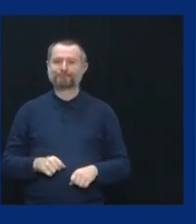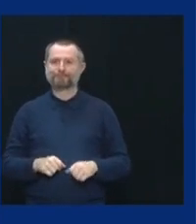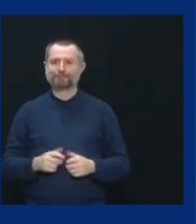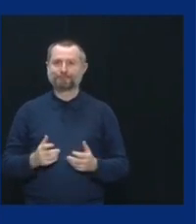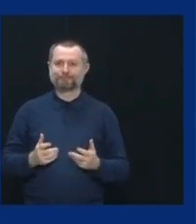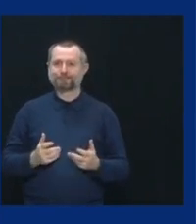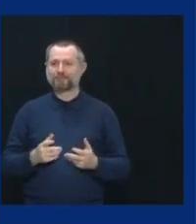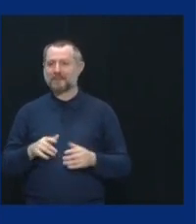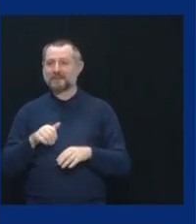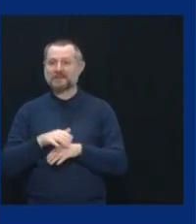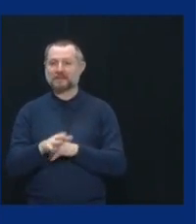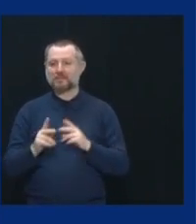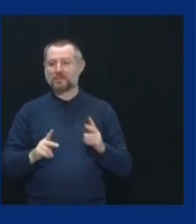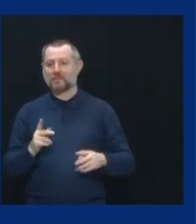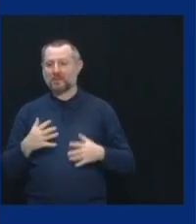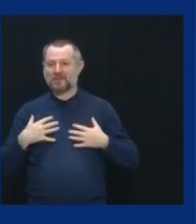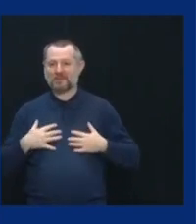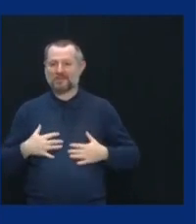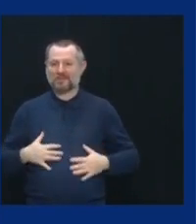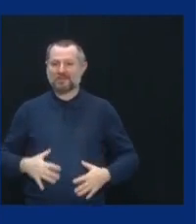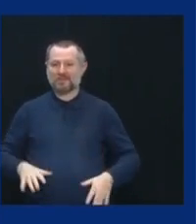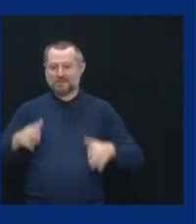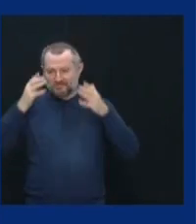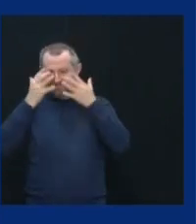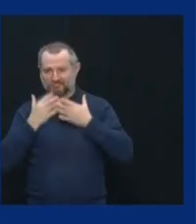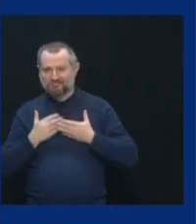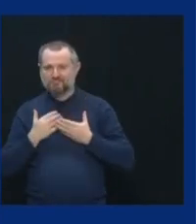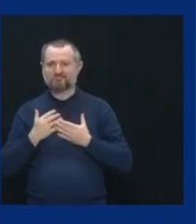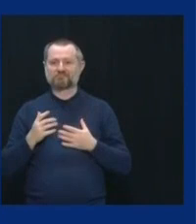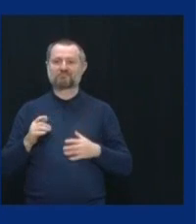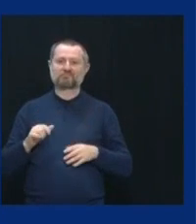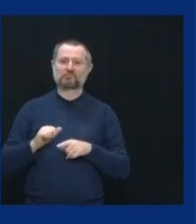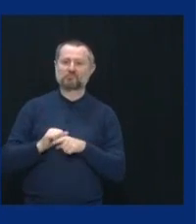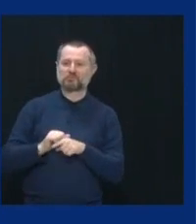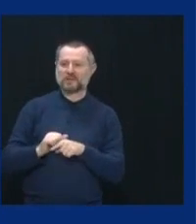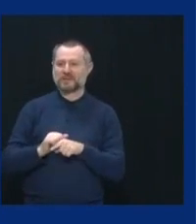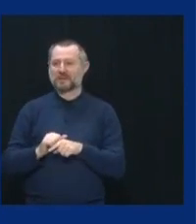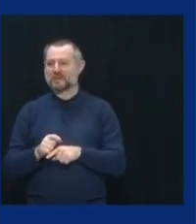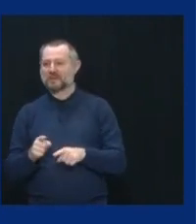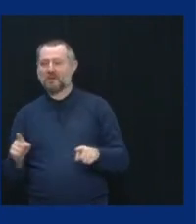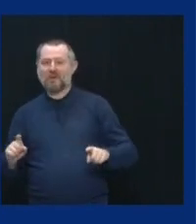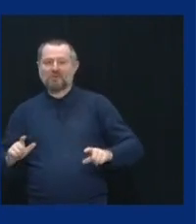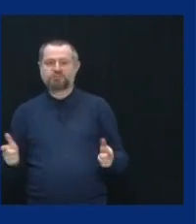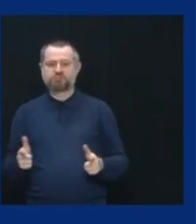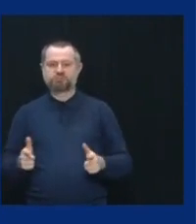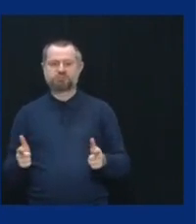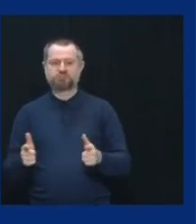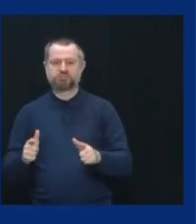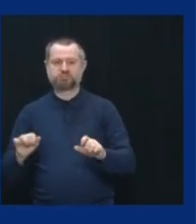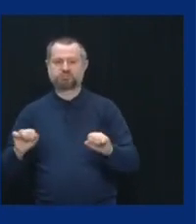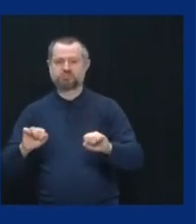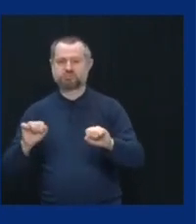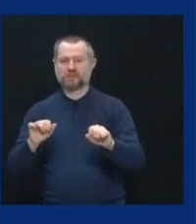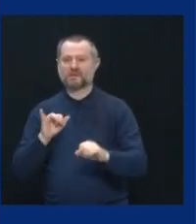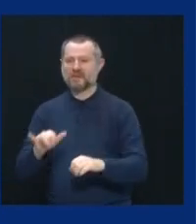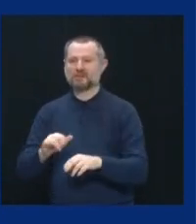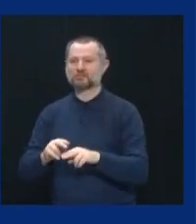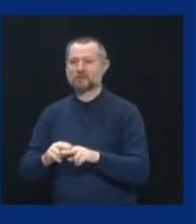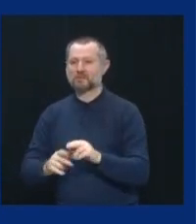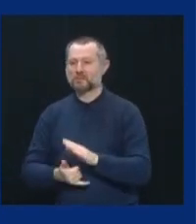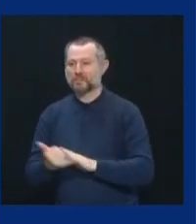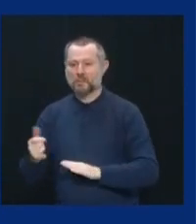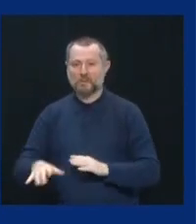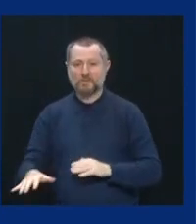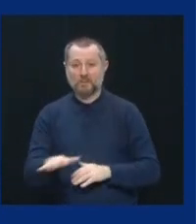send people in hazmat suits through a train, spraying chemical disinfectant with people on